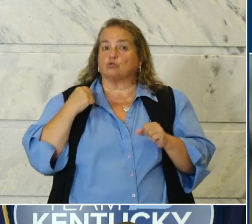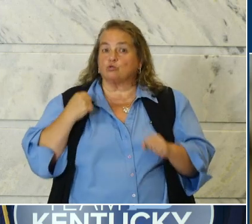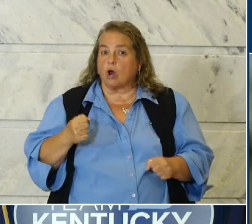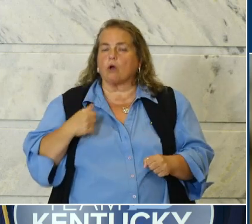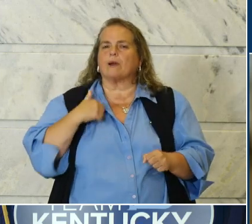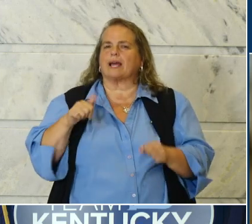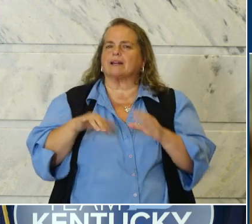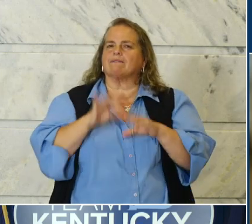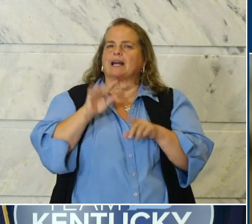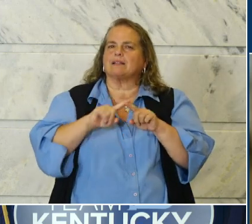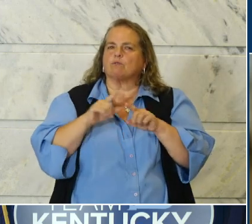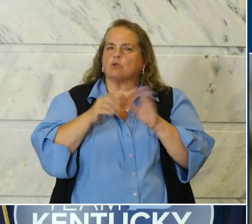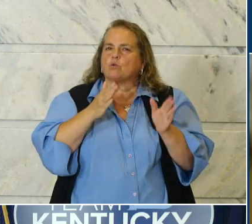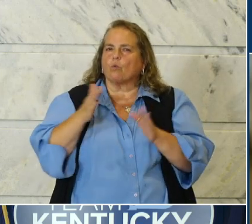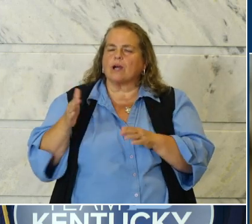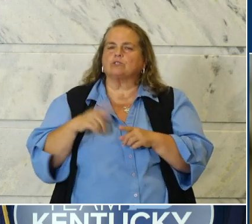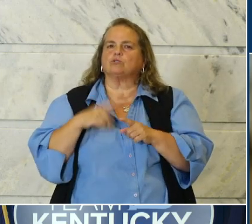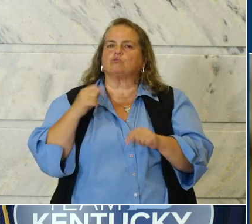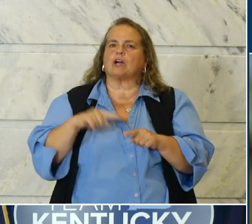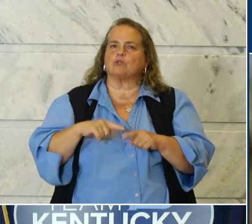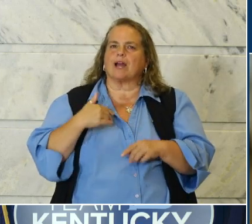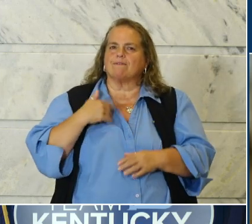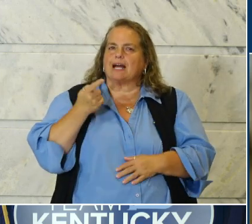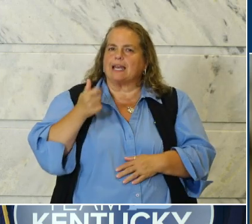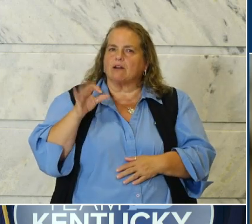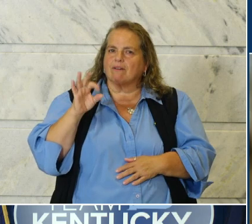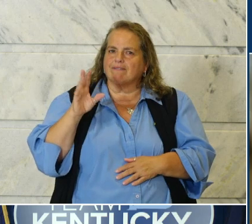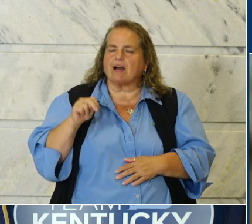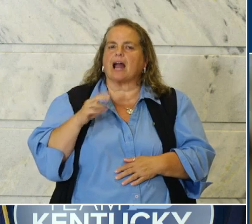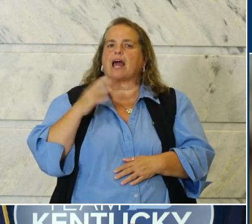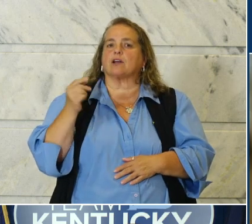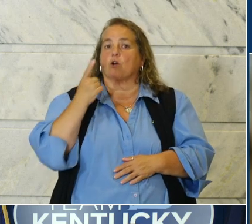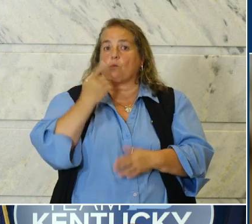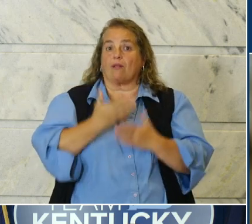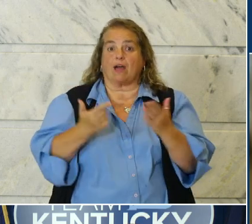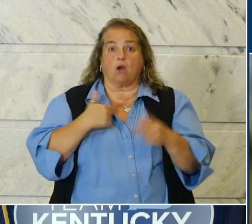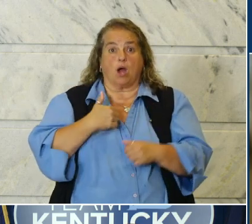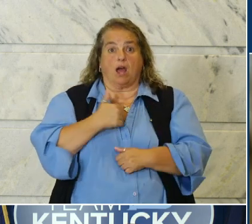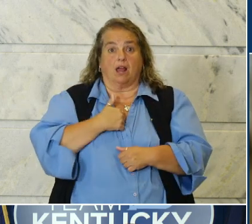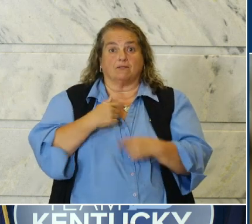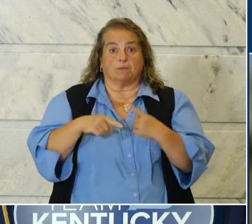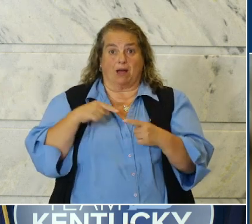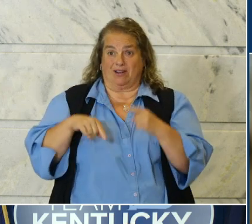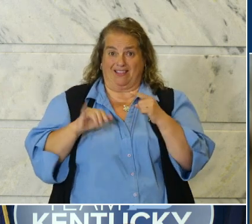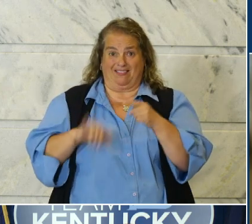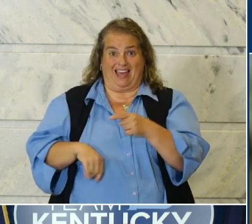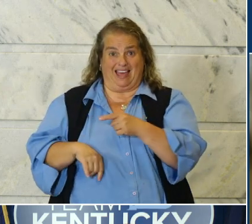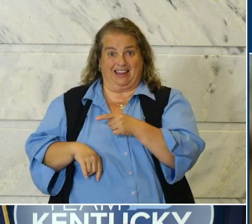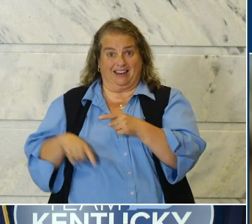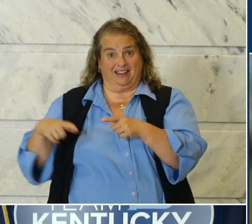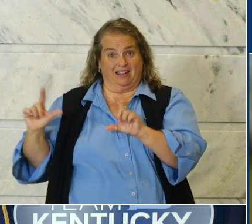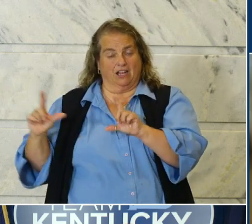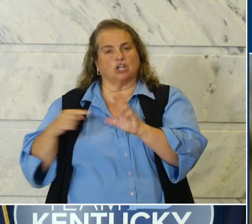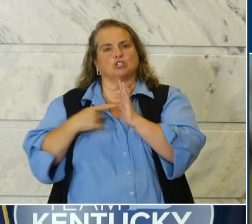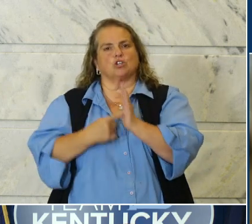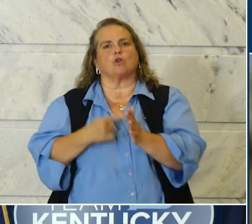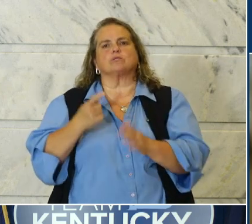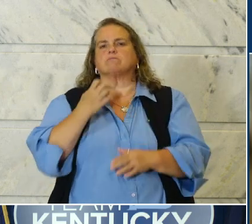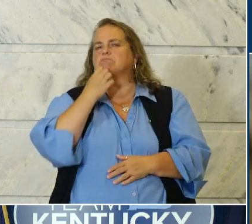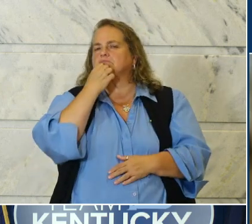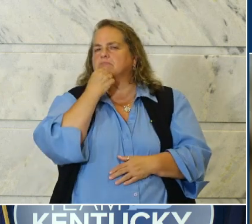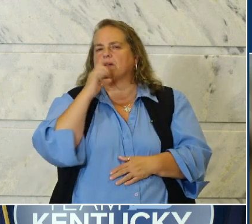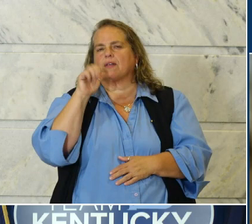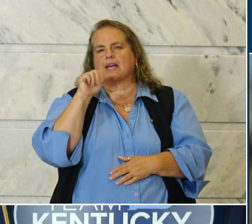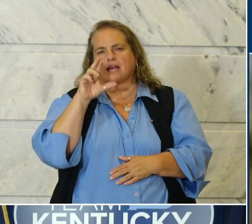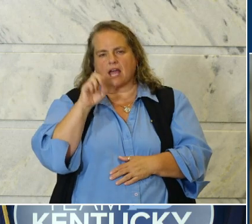different ways to try to have a little bit of fun. And one thing I love about this is it shows the care that we truly